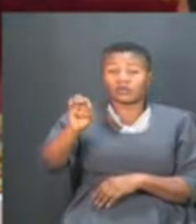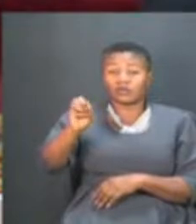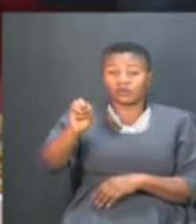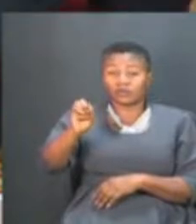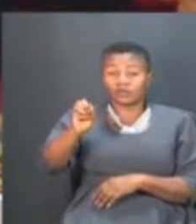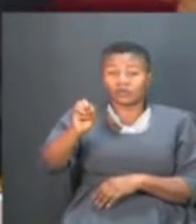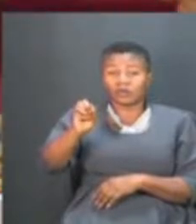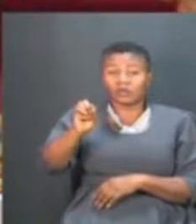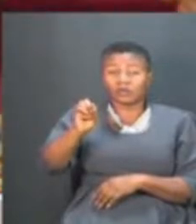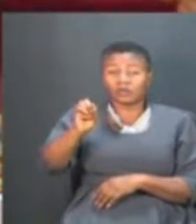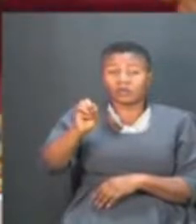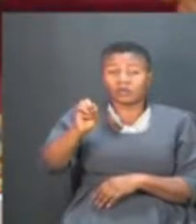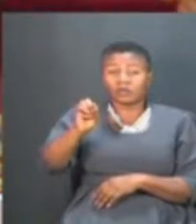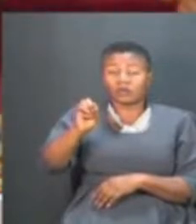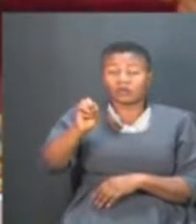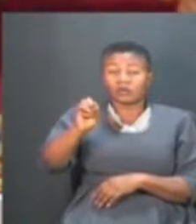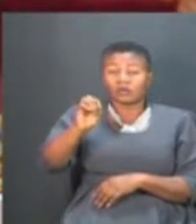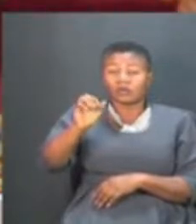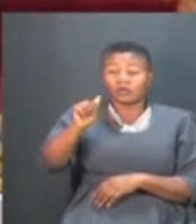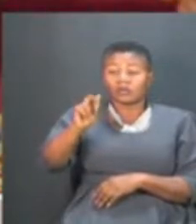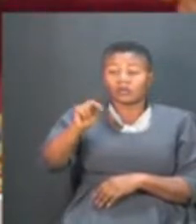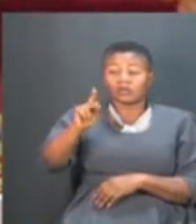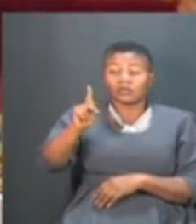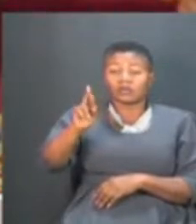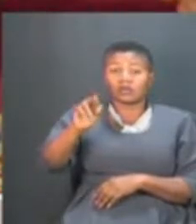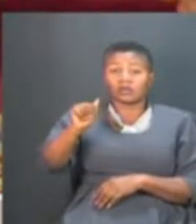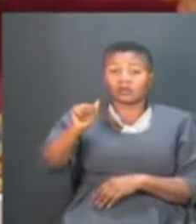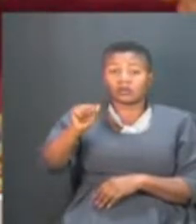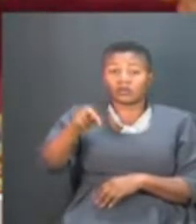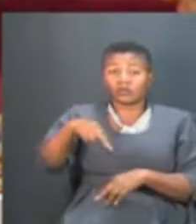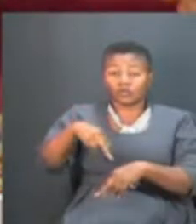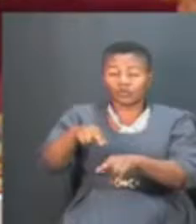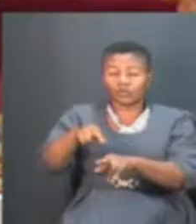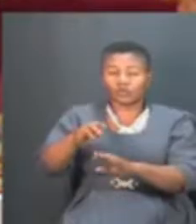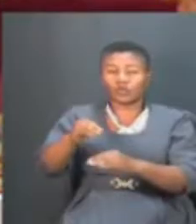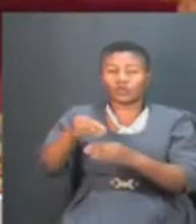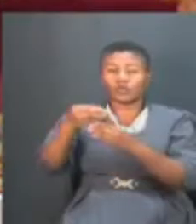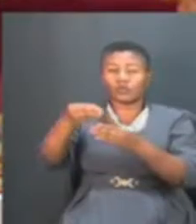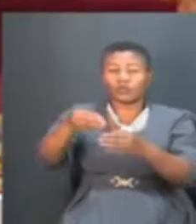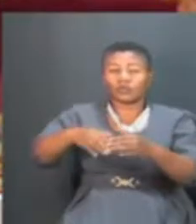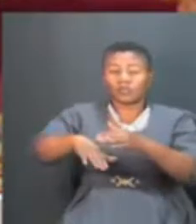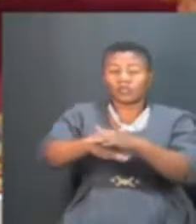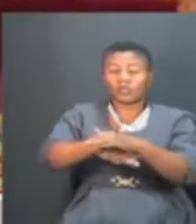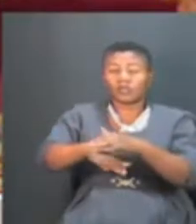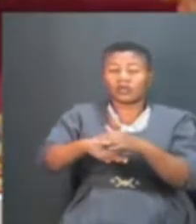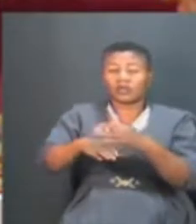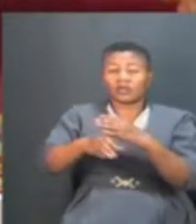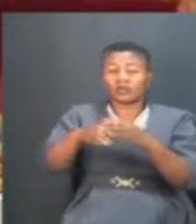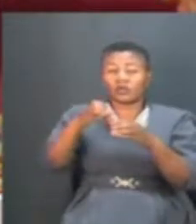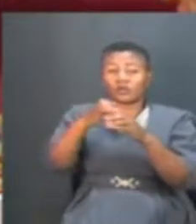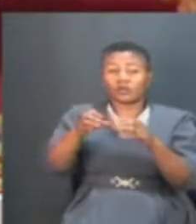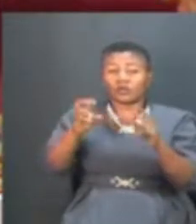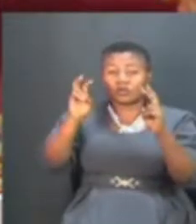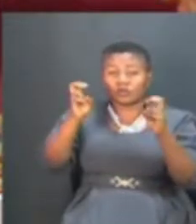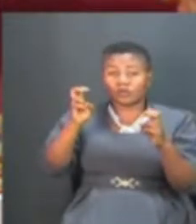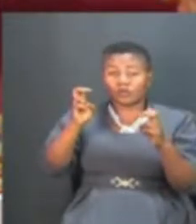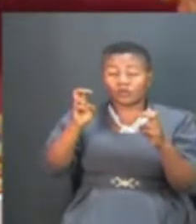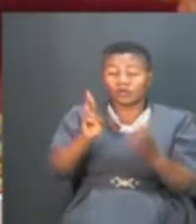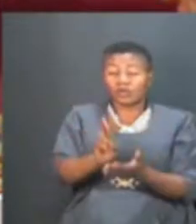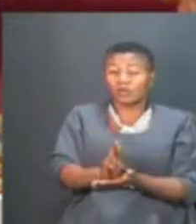Kuma, Nkra, Fiaso Road, was awarded under the contract titled Upgrading of